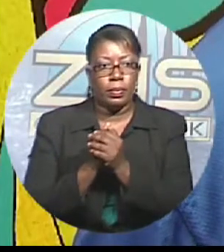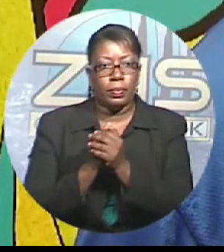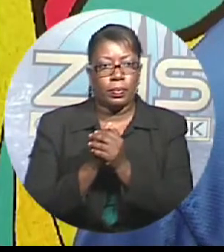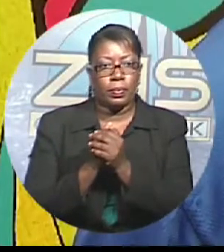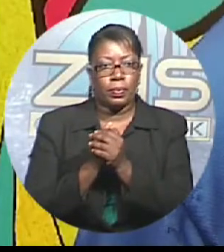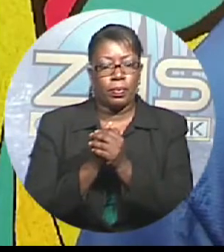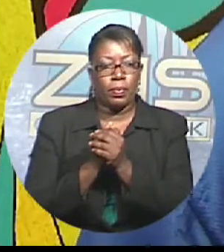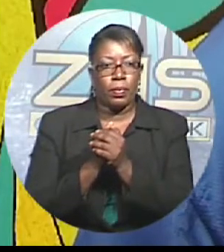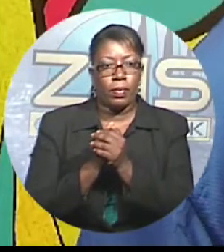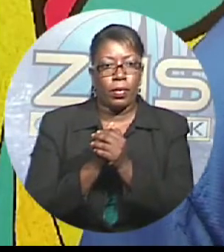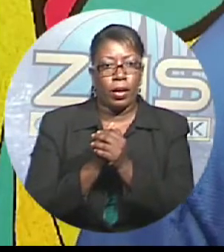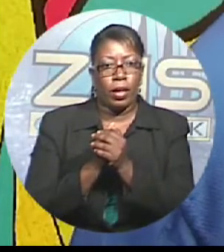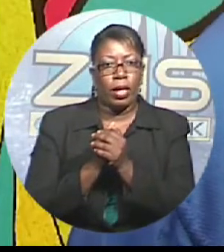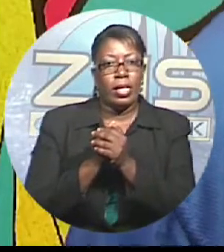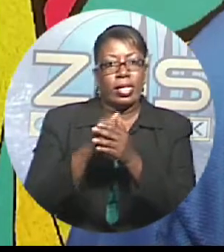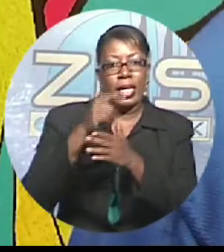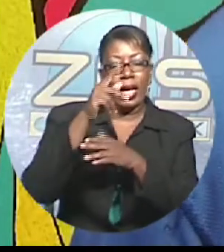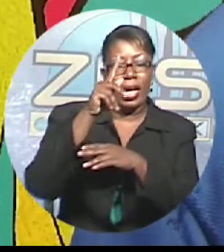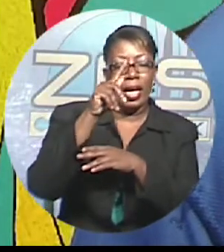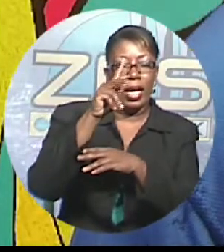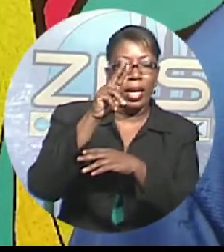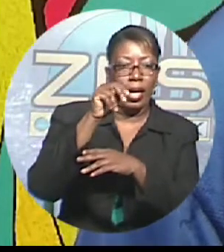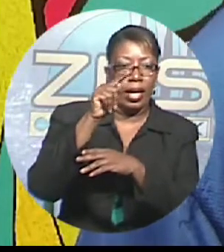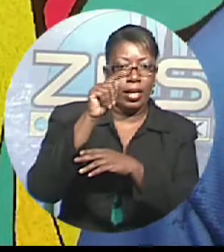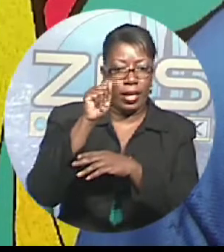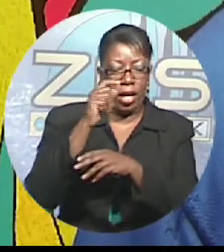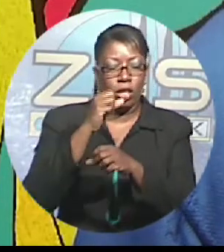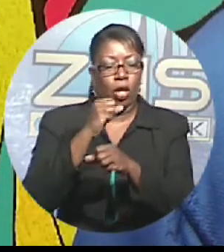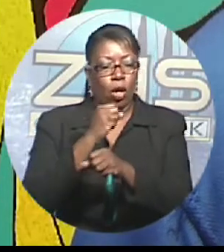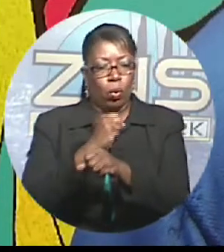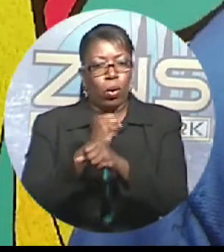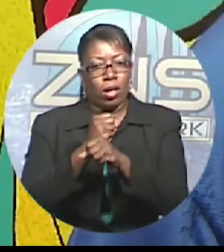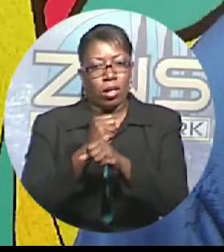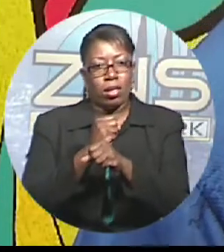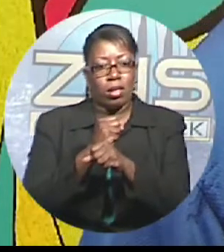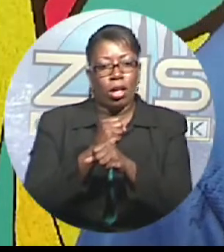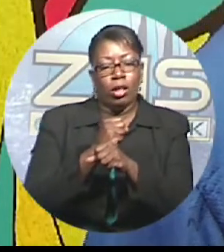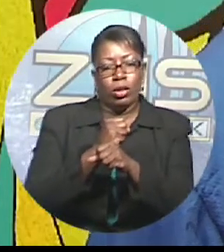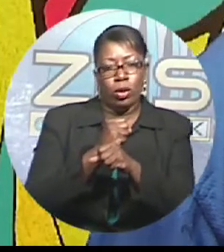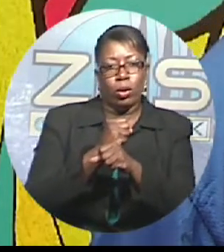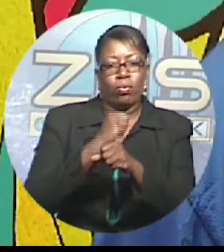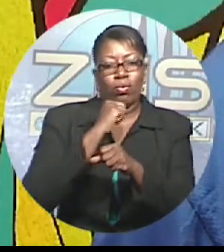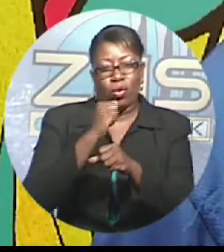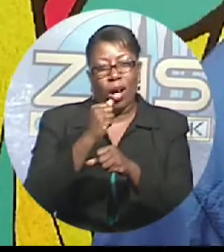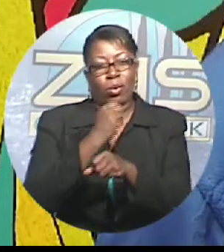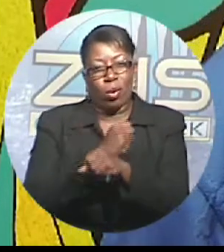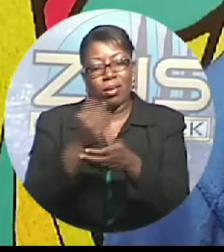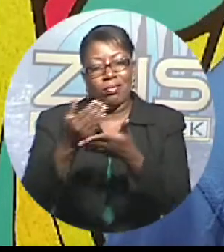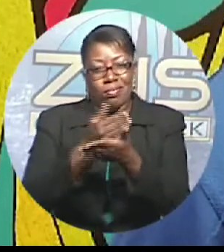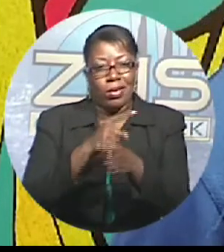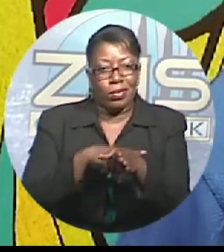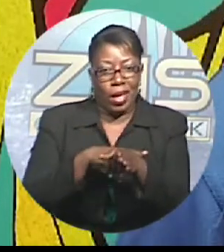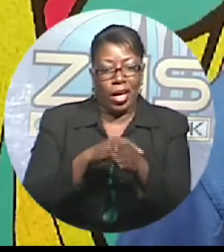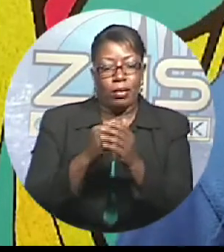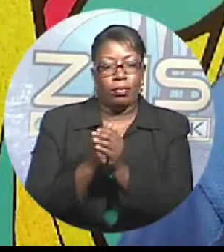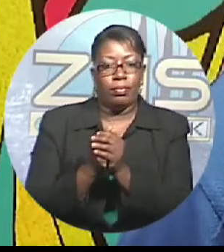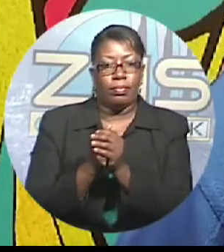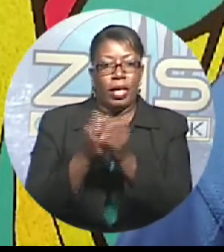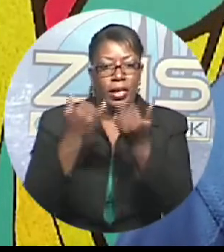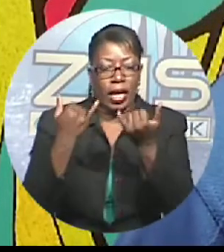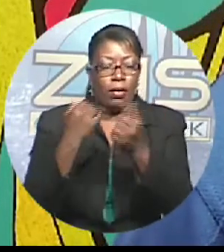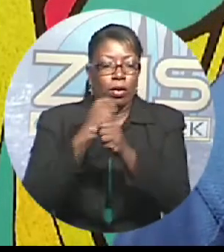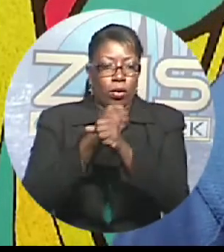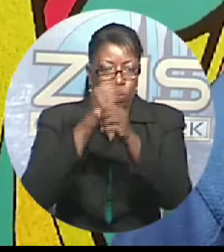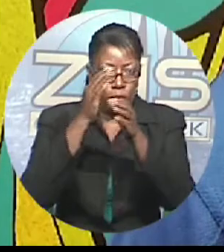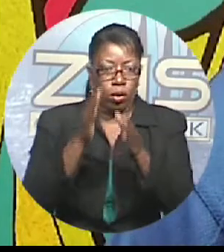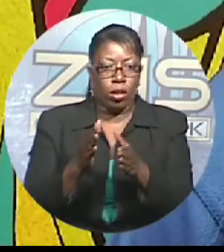matter is simple. Networks do go down. There is no network in the world that doesn't go down from time to time. But the challenge for operators is to